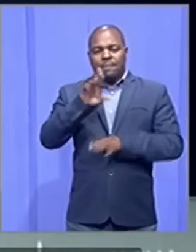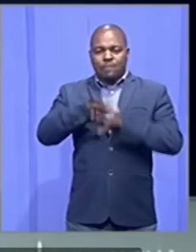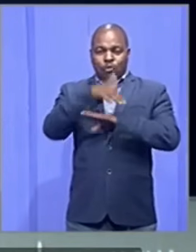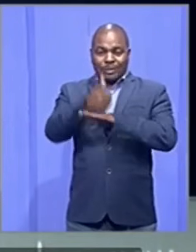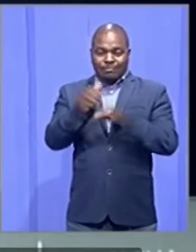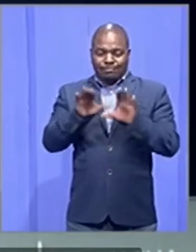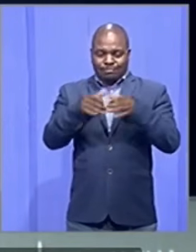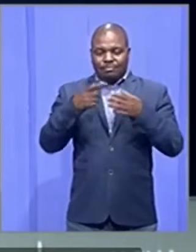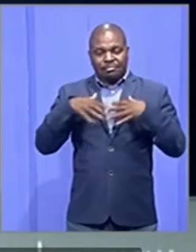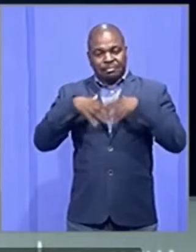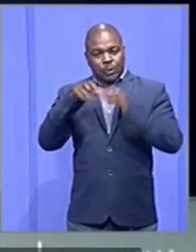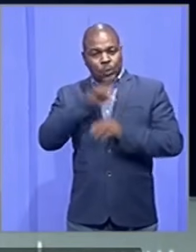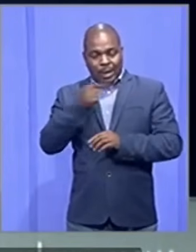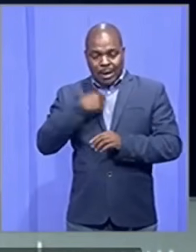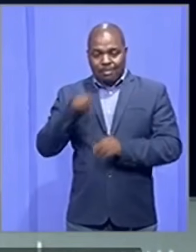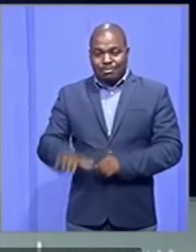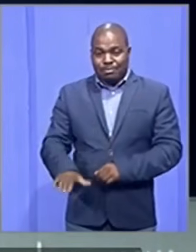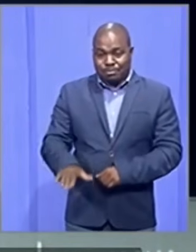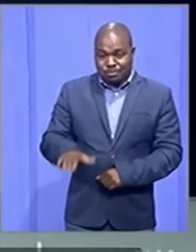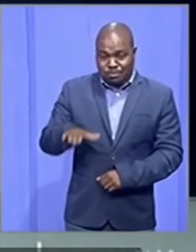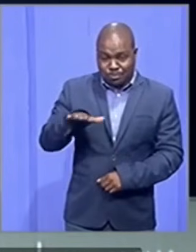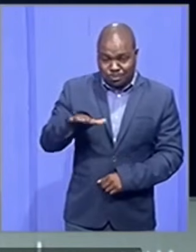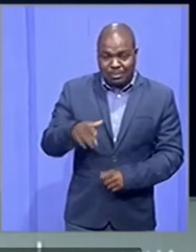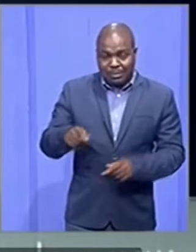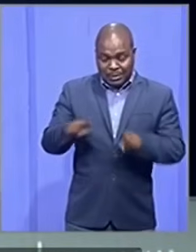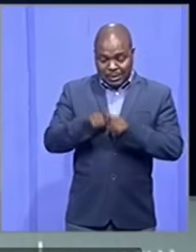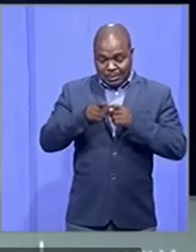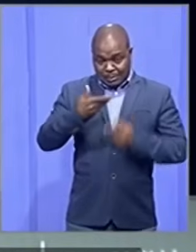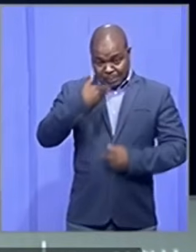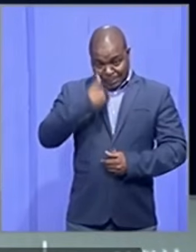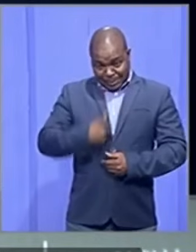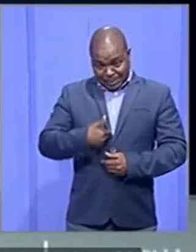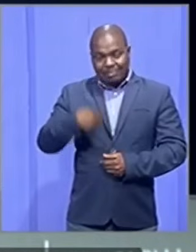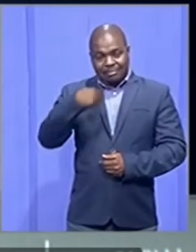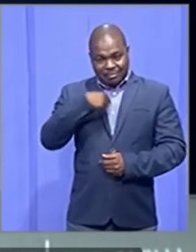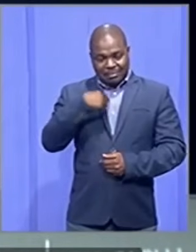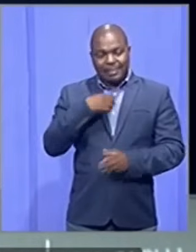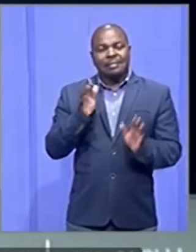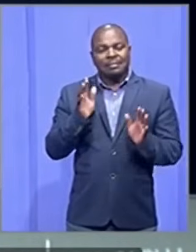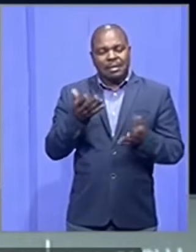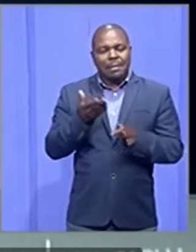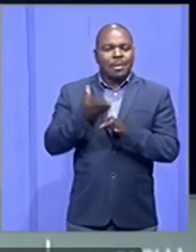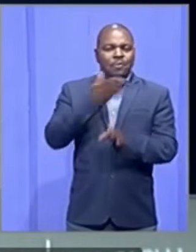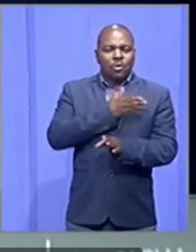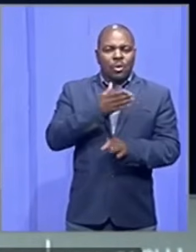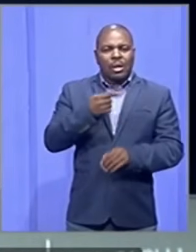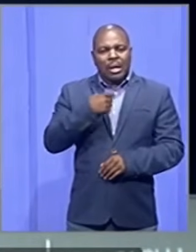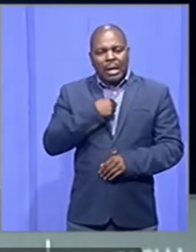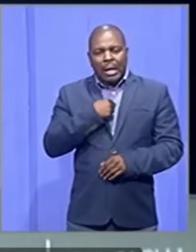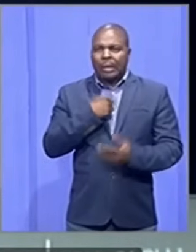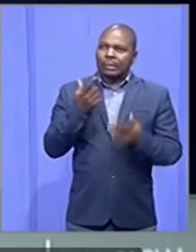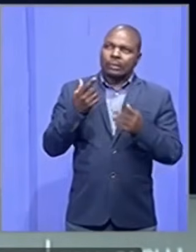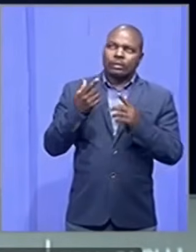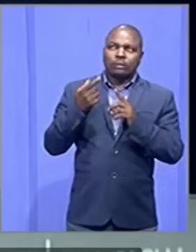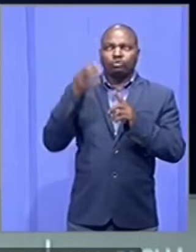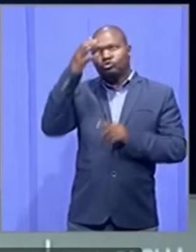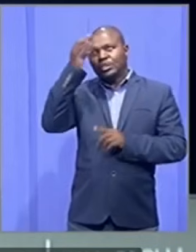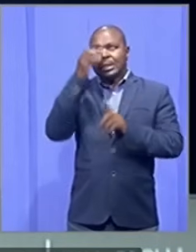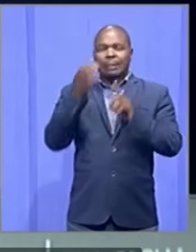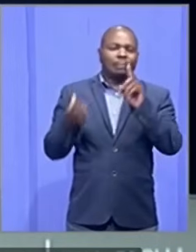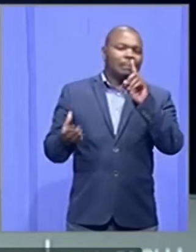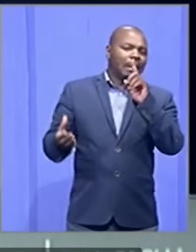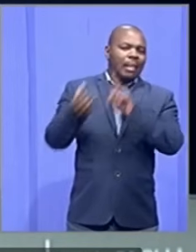lebaka la the way ke hotseng ka teng le nna ke emong wa batho be ileng maholeya e le gore bophelong baka ke ile ka se fihlelle ditoro tsohle tsa ka tsa